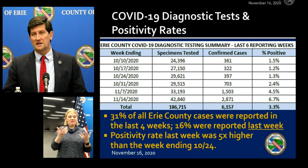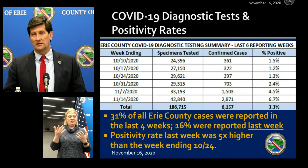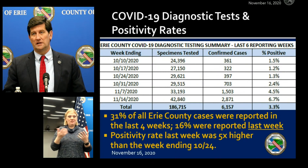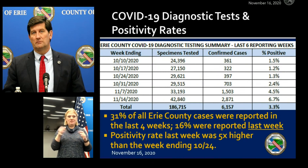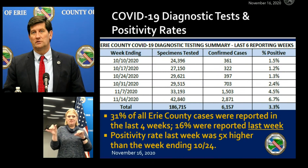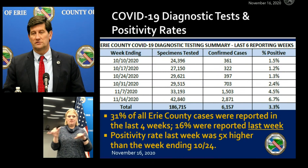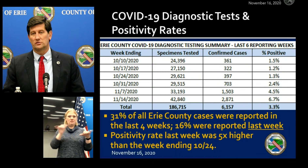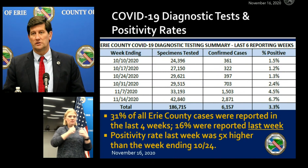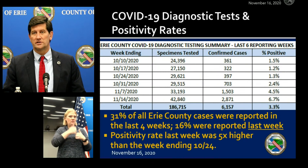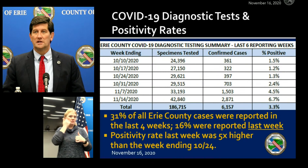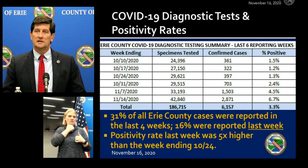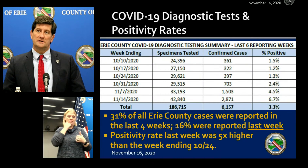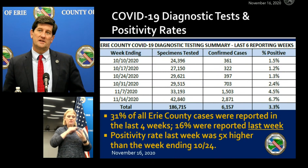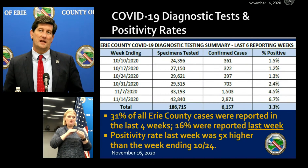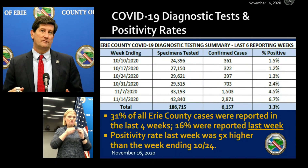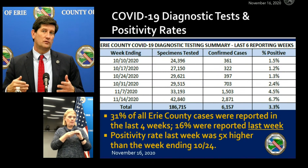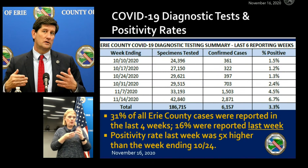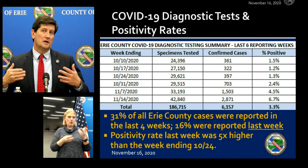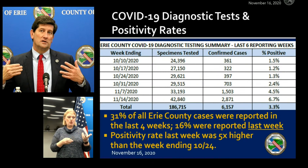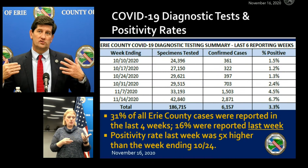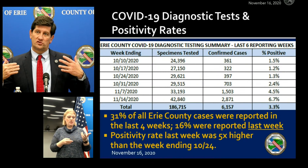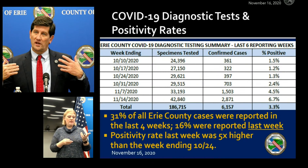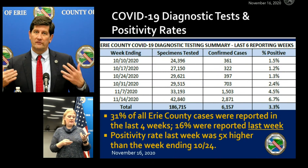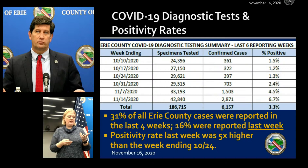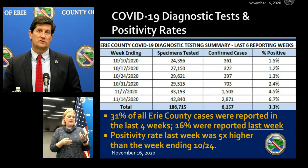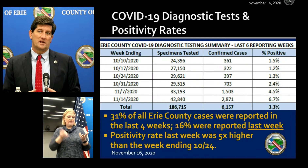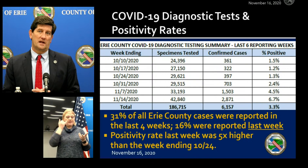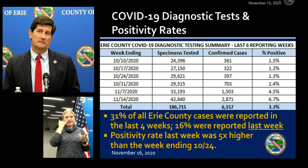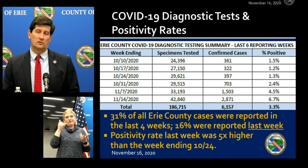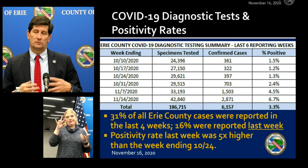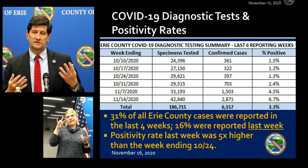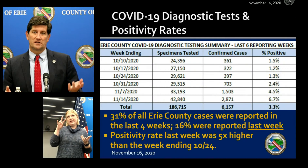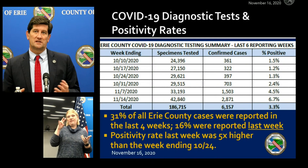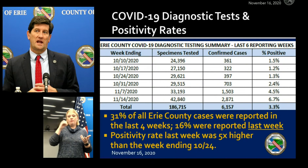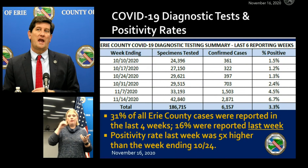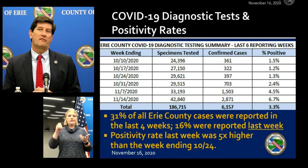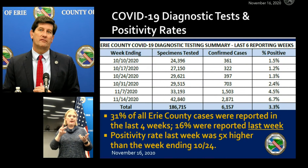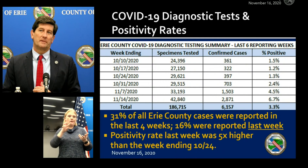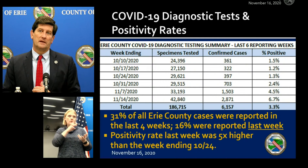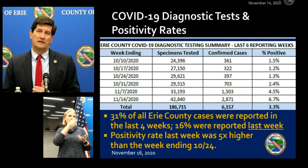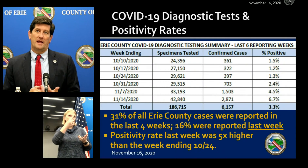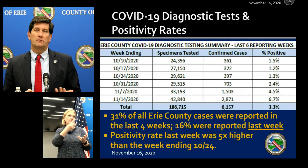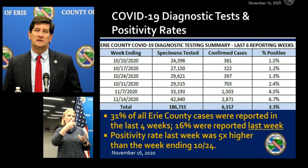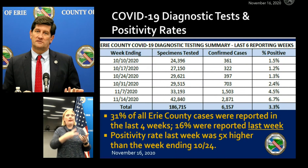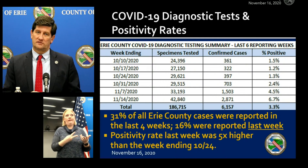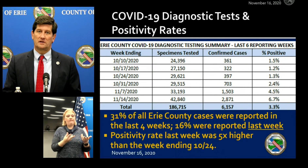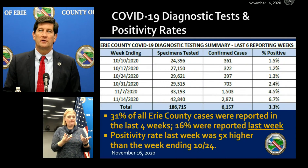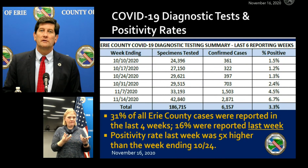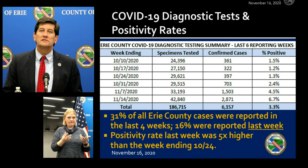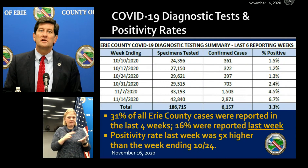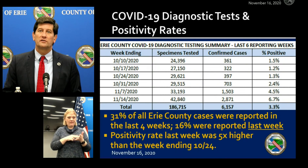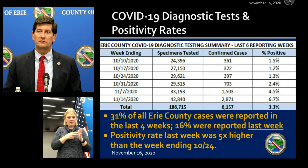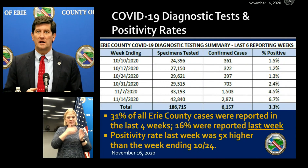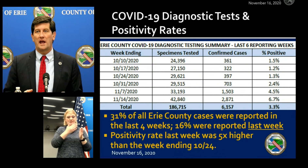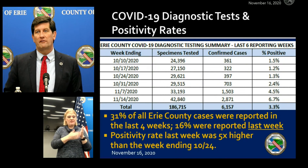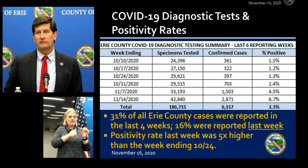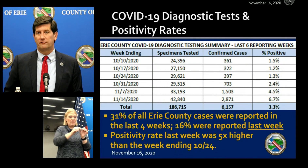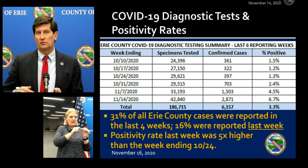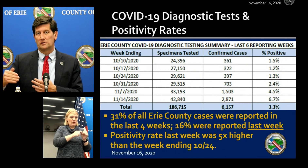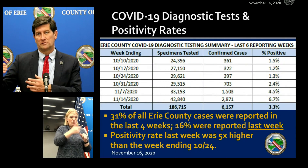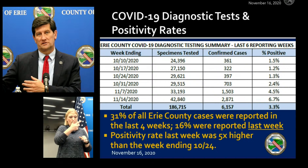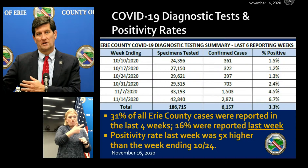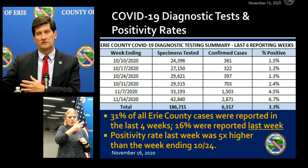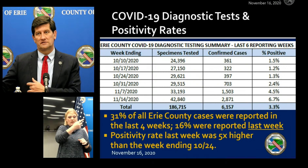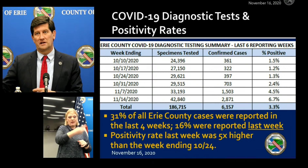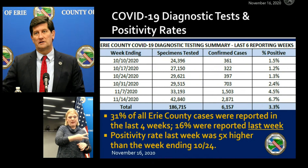with the daily numbers, George, is that if we're 7% or 6.5, that means there's some areas that are 3.5 and